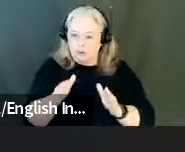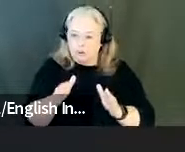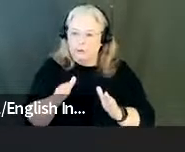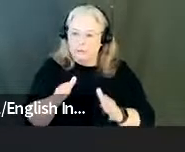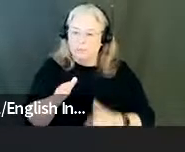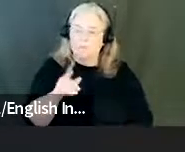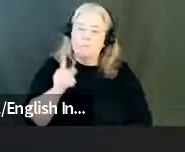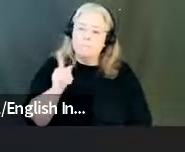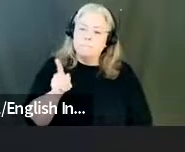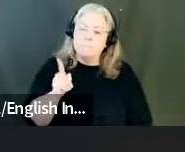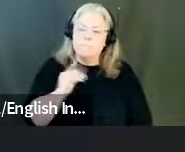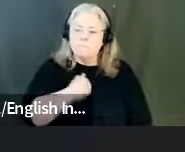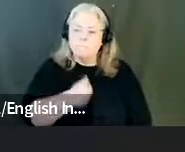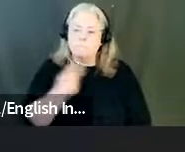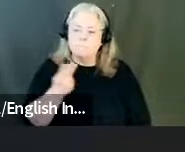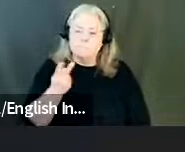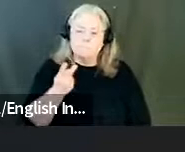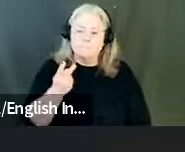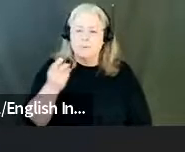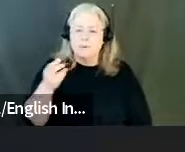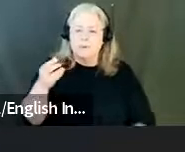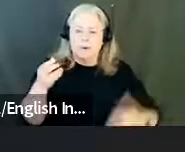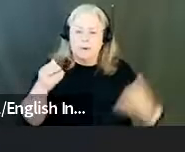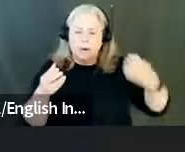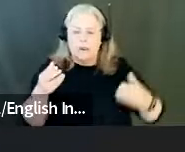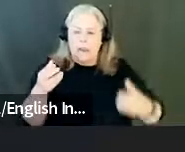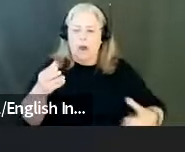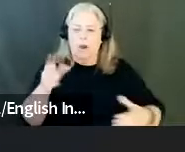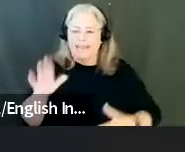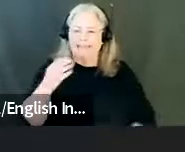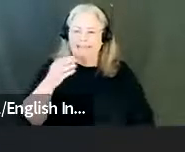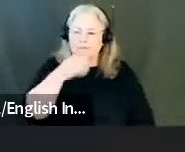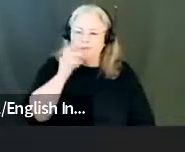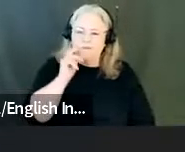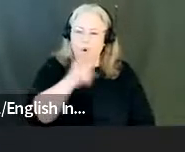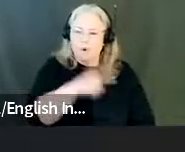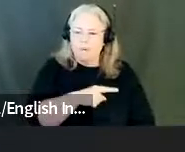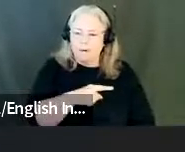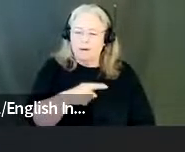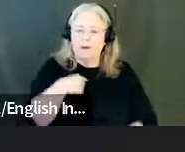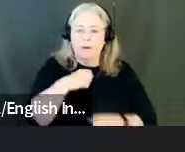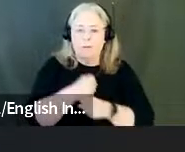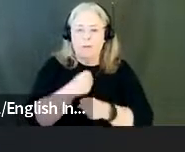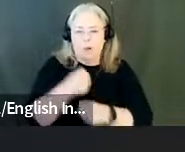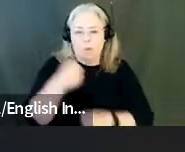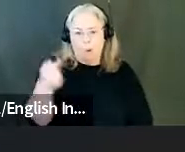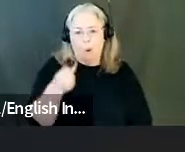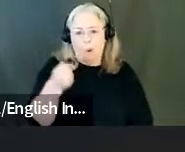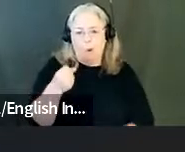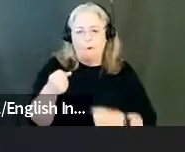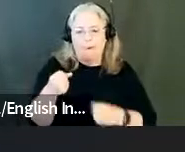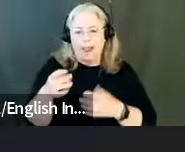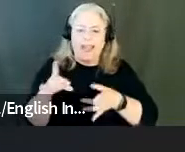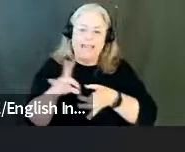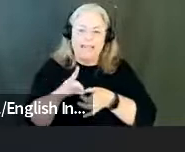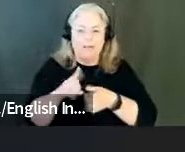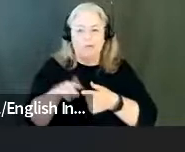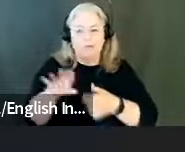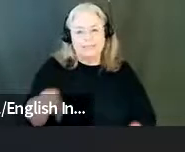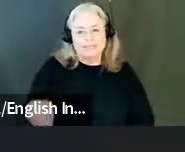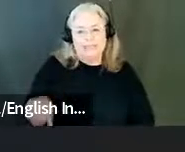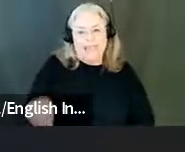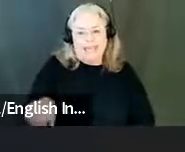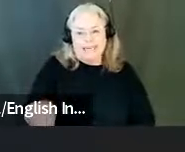he was tired of people always having to carry his beverage. So I made a beverage holder that attaches to his canes.